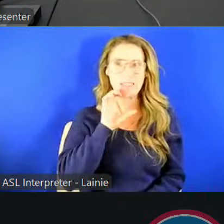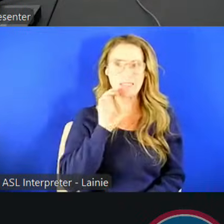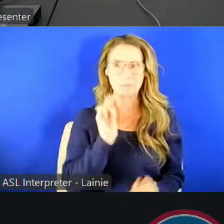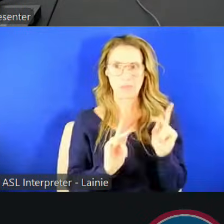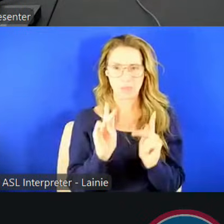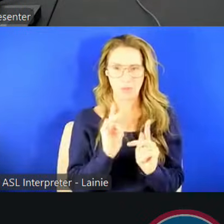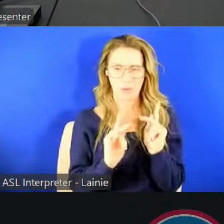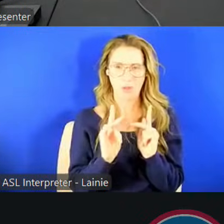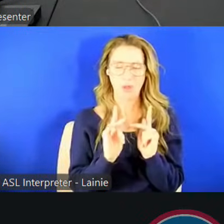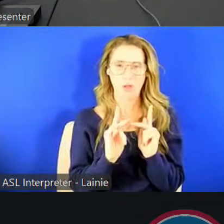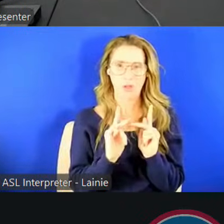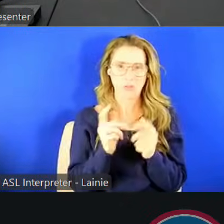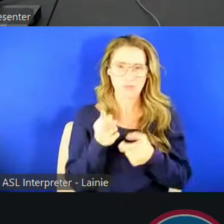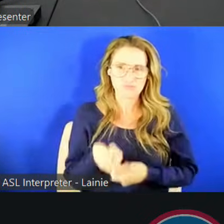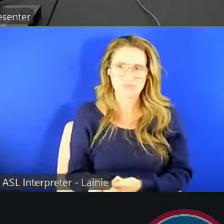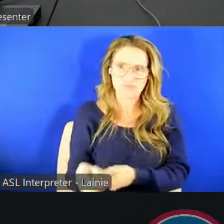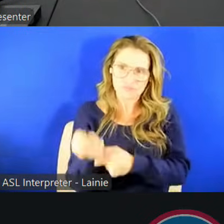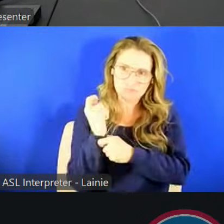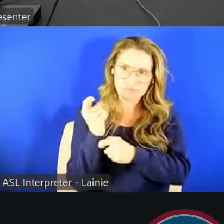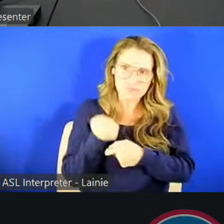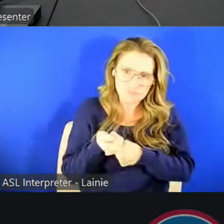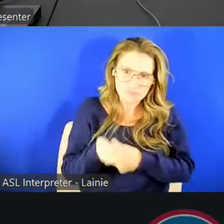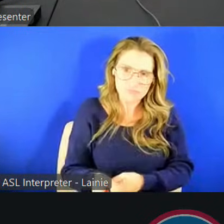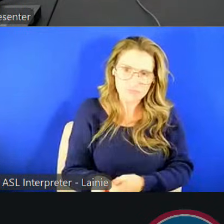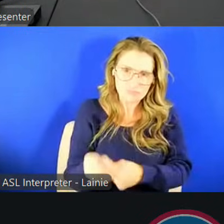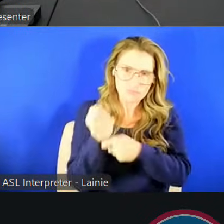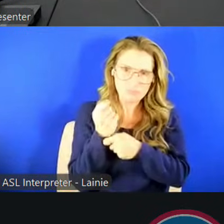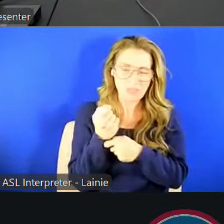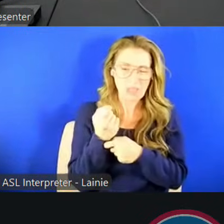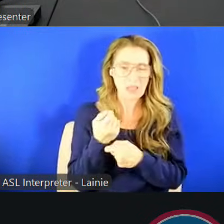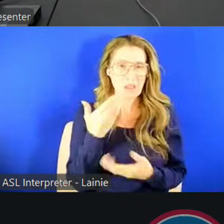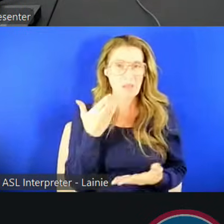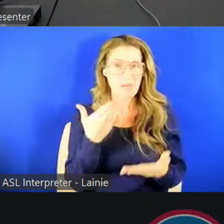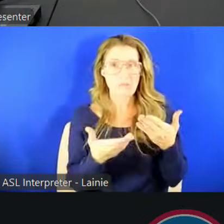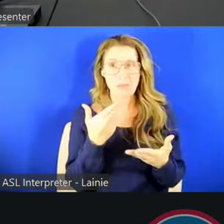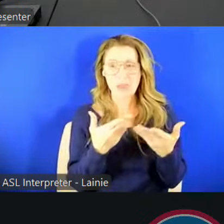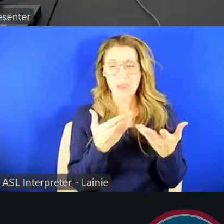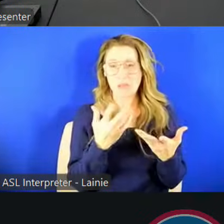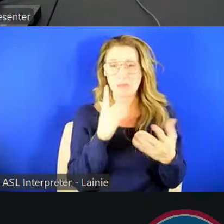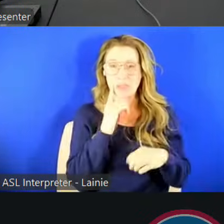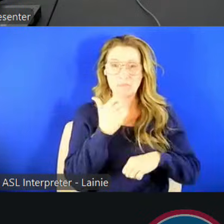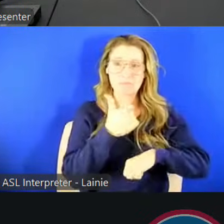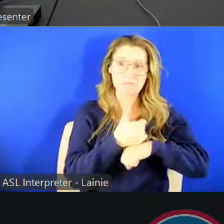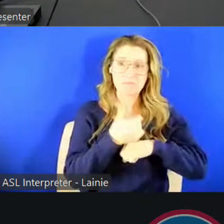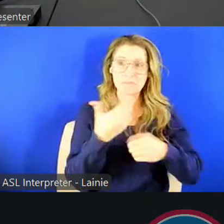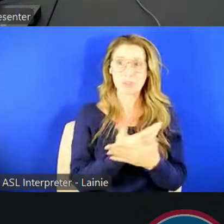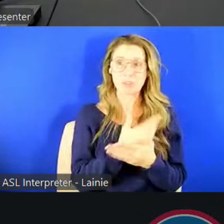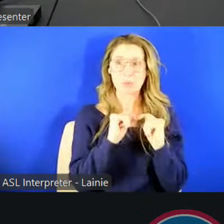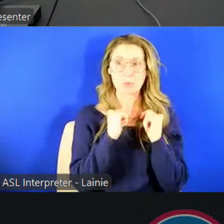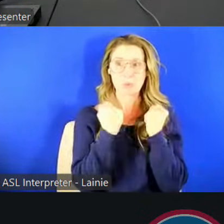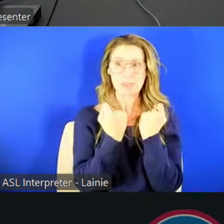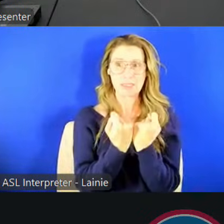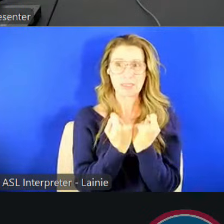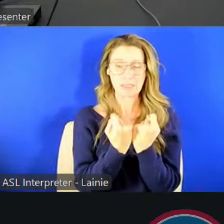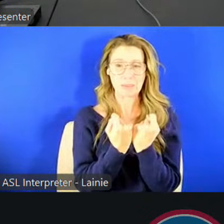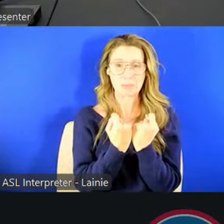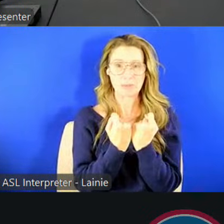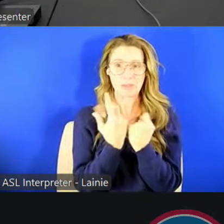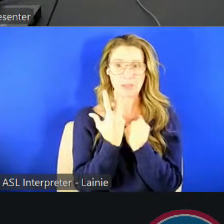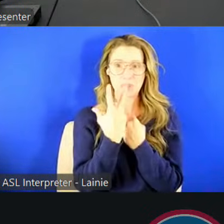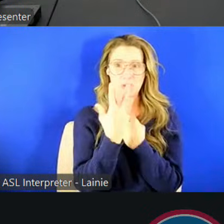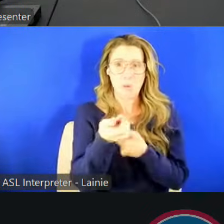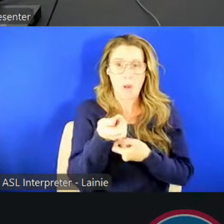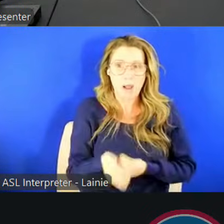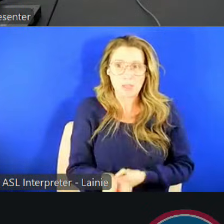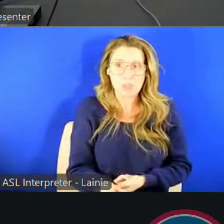It is possible to create additional teams that just go out and shovel at least